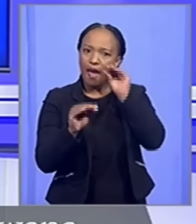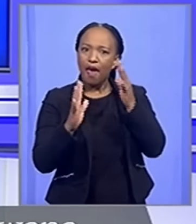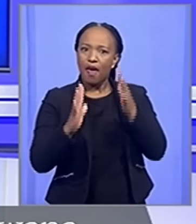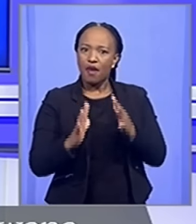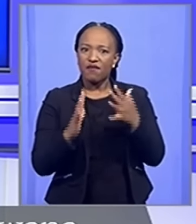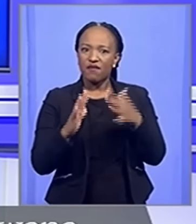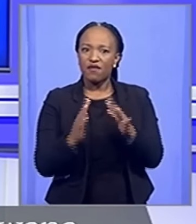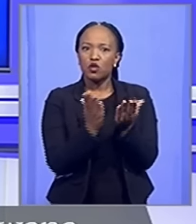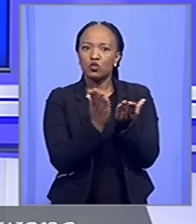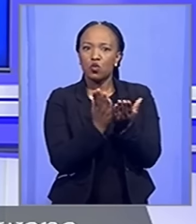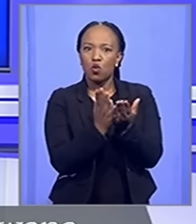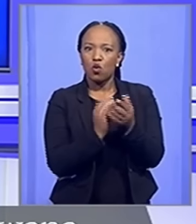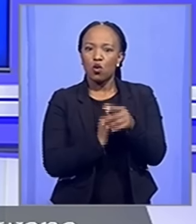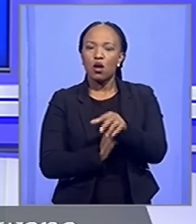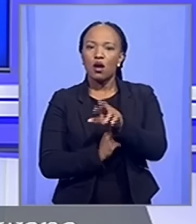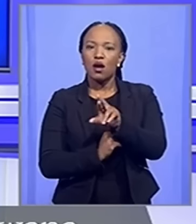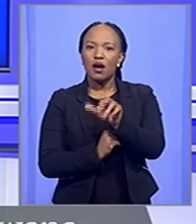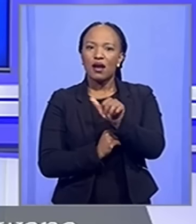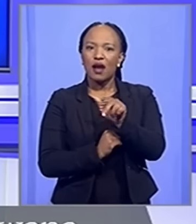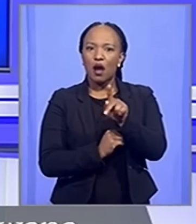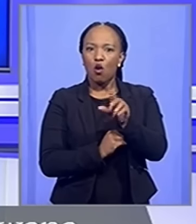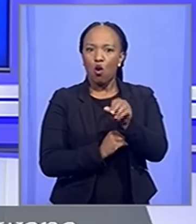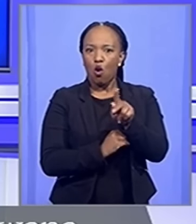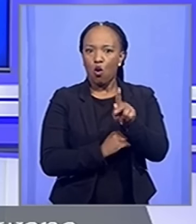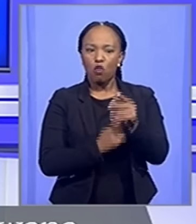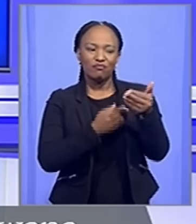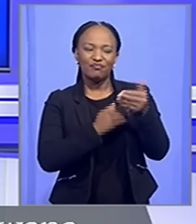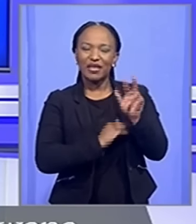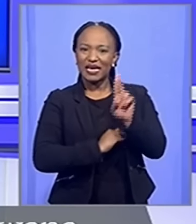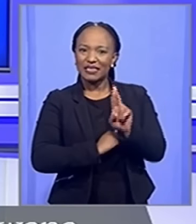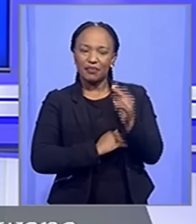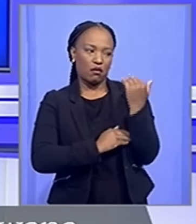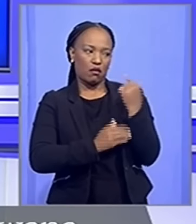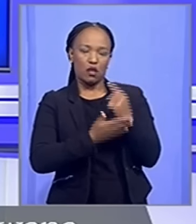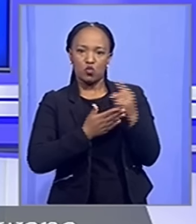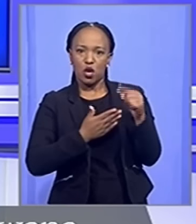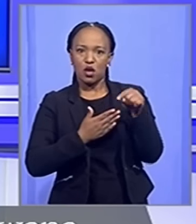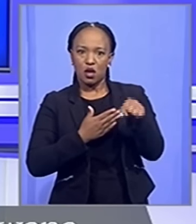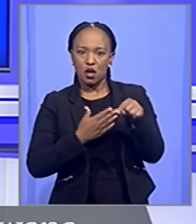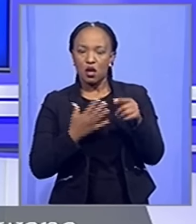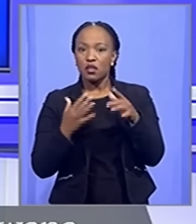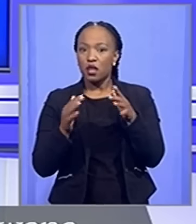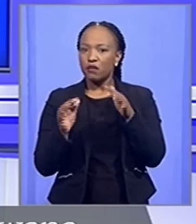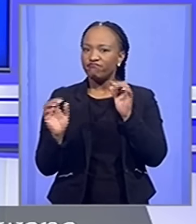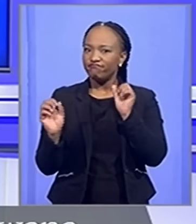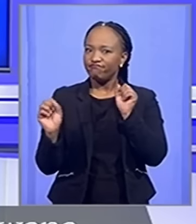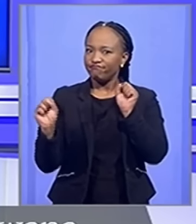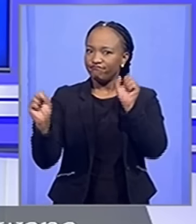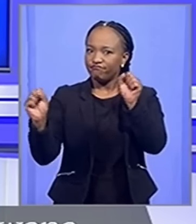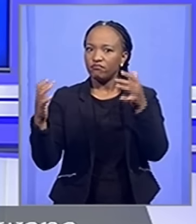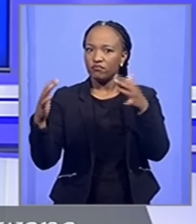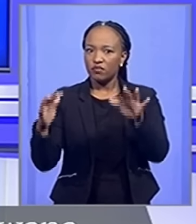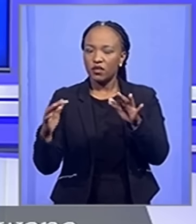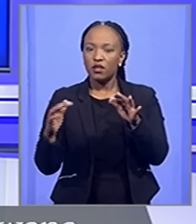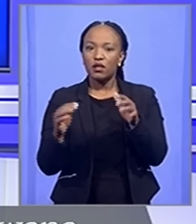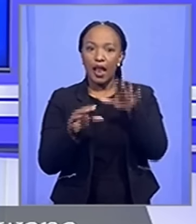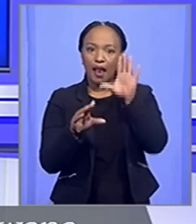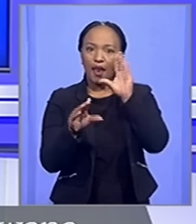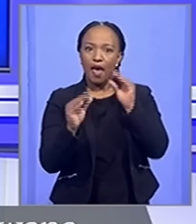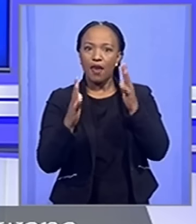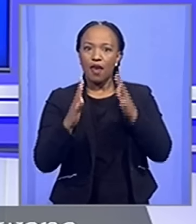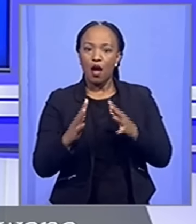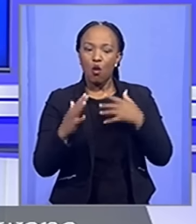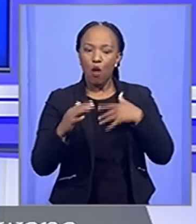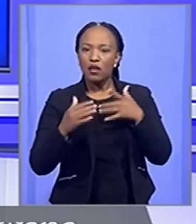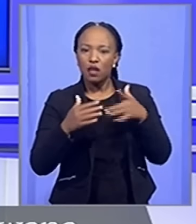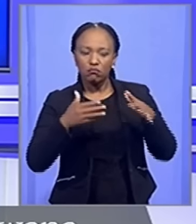se segolwane sa Rakoko kwa Mabiskral gaufi le Rustenburg beke e fetileng. Go begwa fa barutwana bao ba ketekilwe ka nako ya letsholo